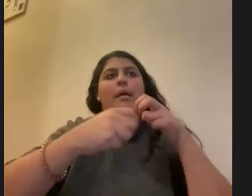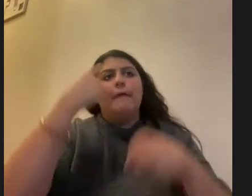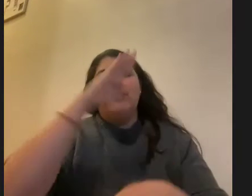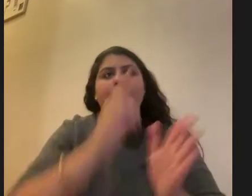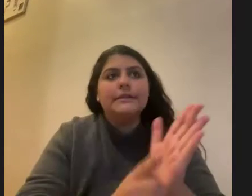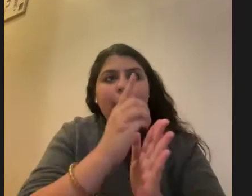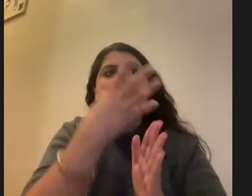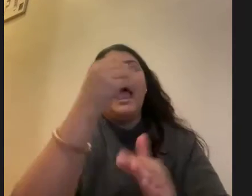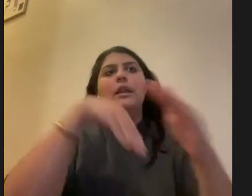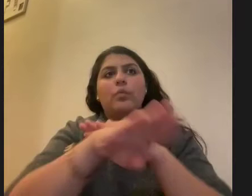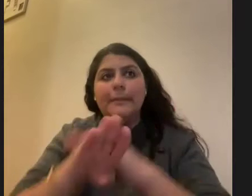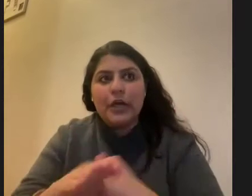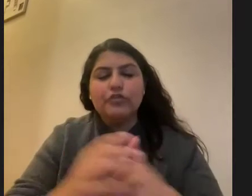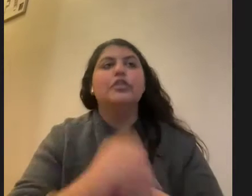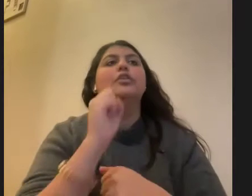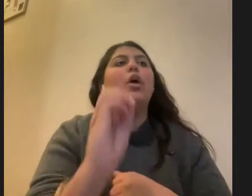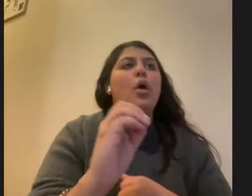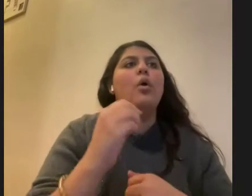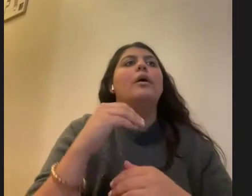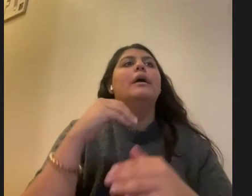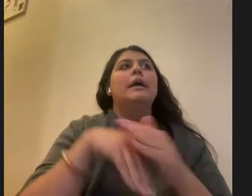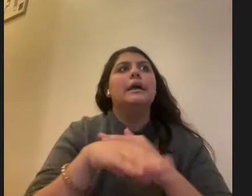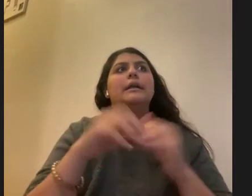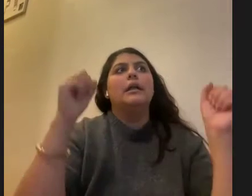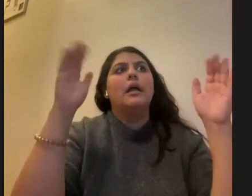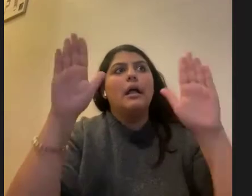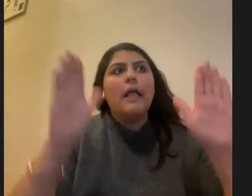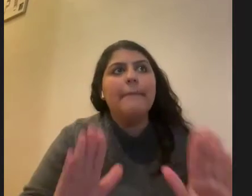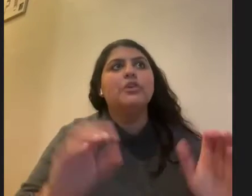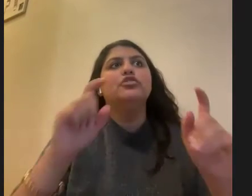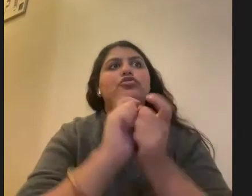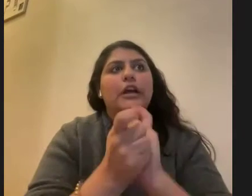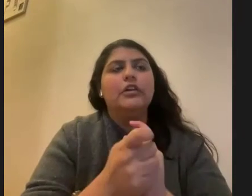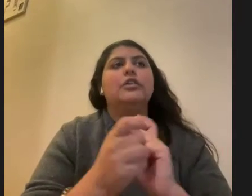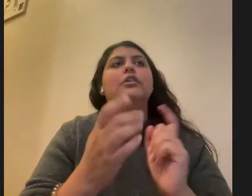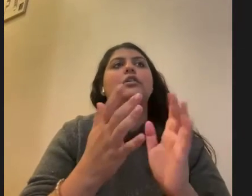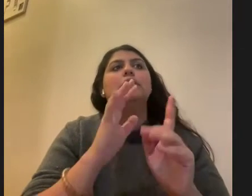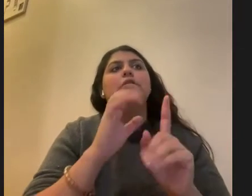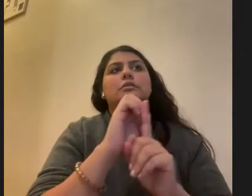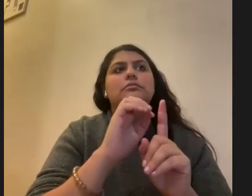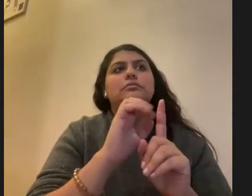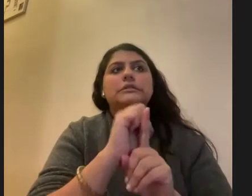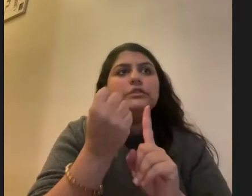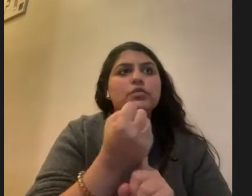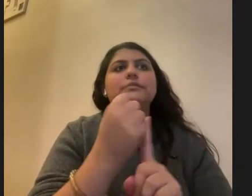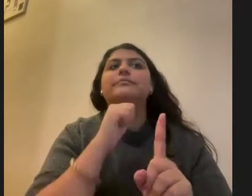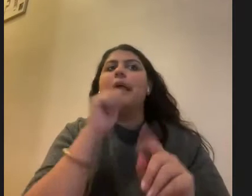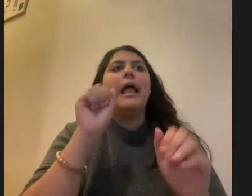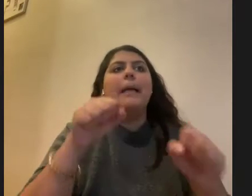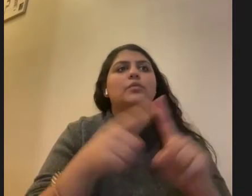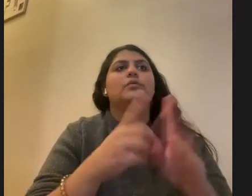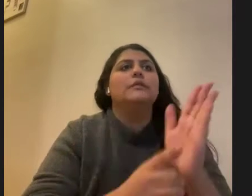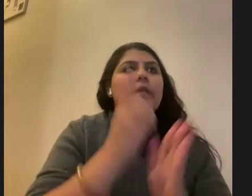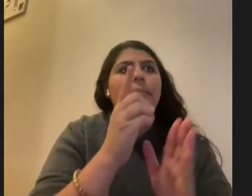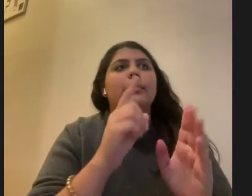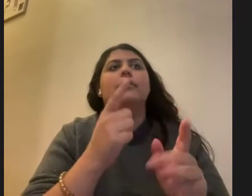reproduction. So in climate change scenarios, they're not able to reproduce properly. They're not able to develop properly.